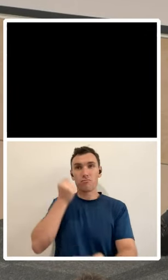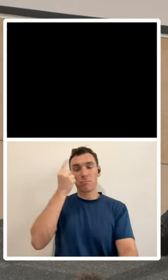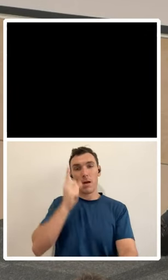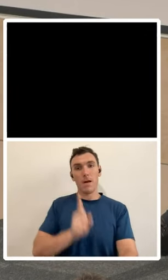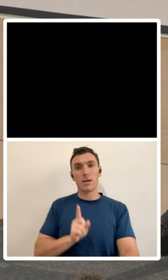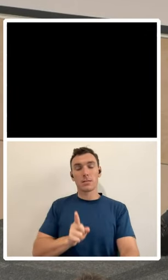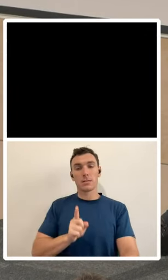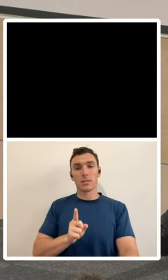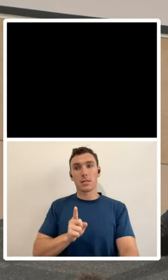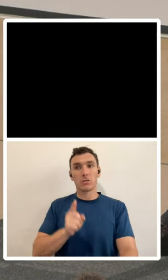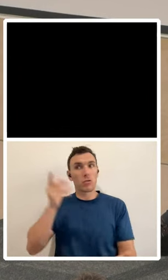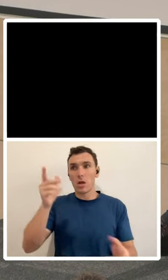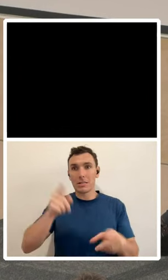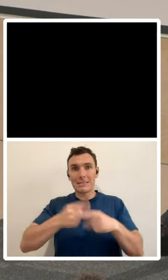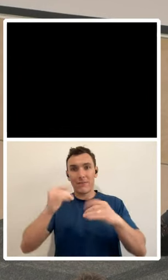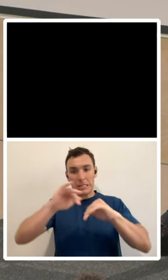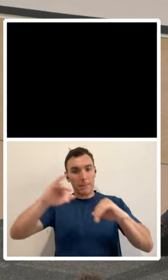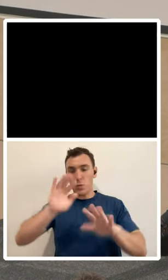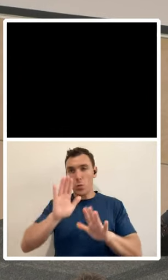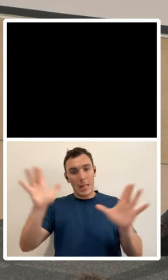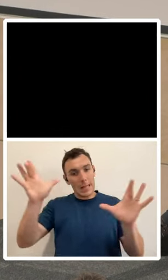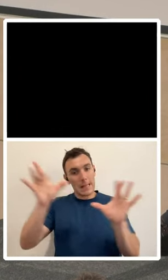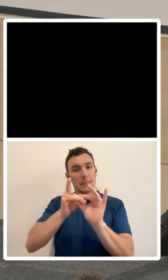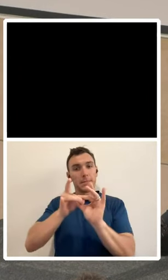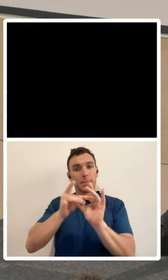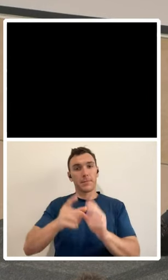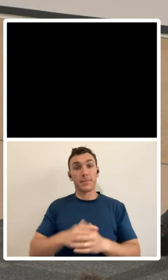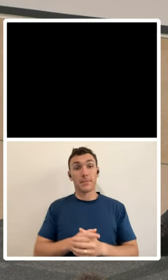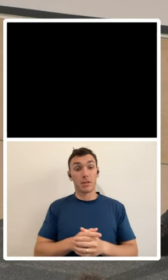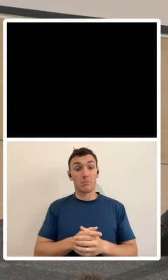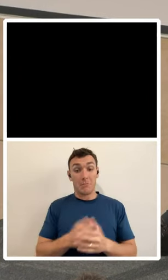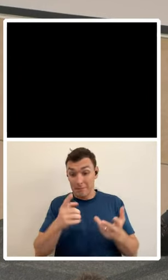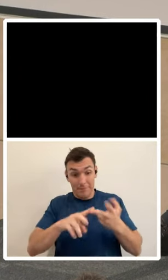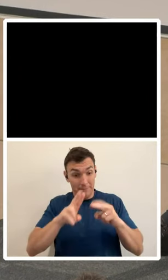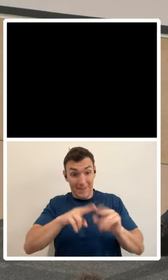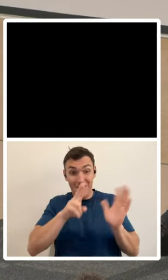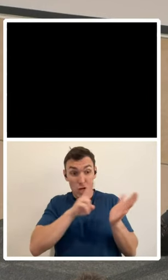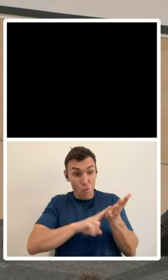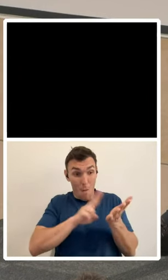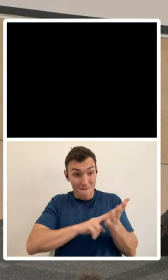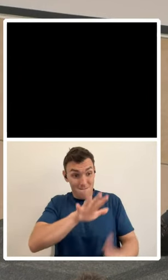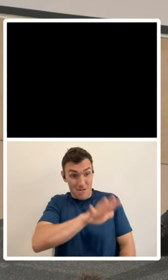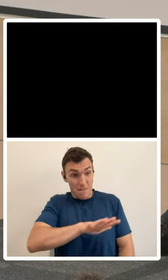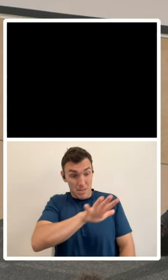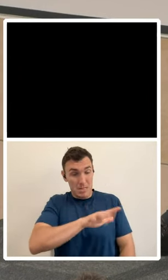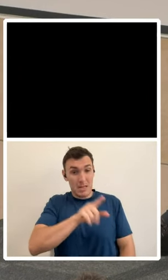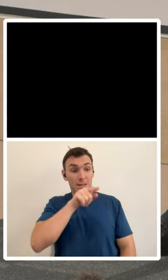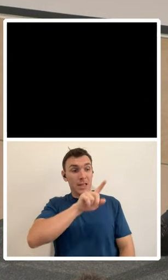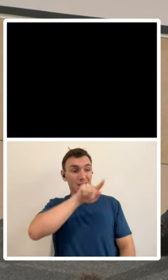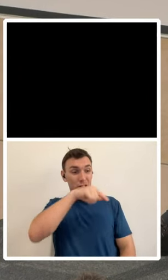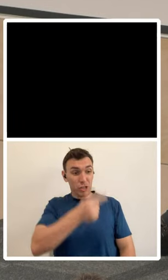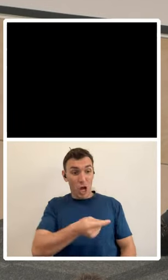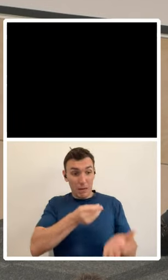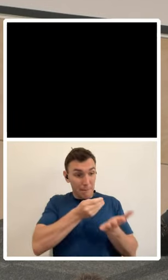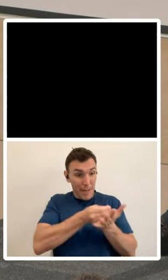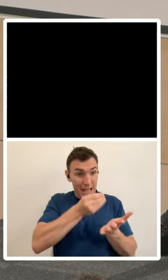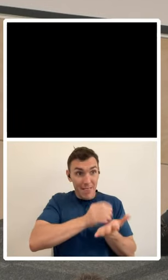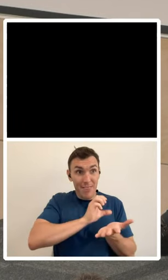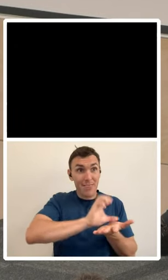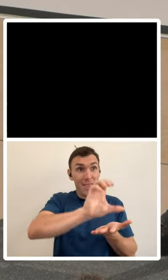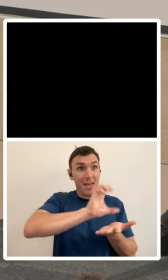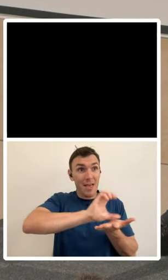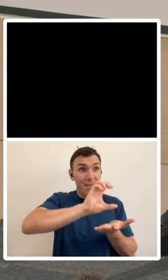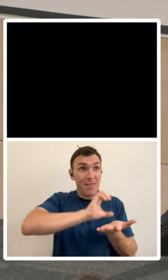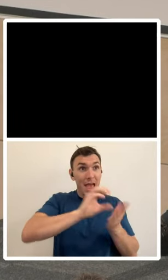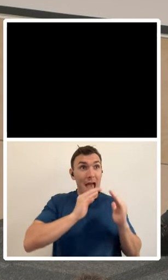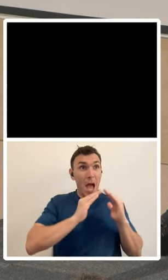Because if an ordinary family can't run a balanced budget when they own their house, then they can't when they don't own their house. And if the government can't run a balanced budget when they're not in